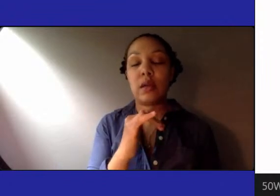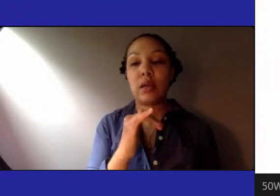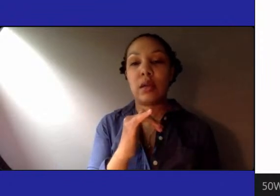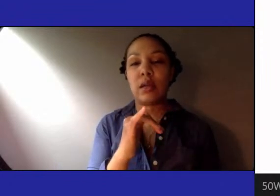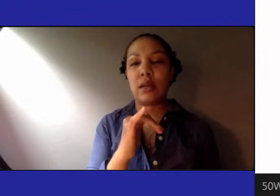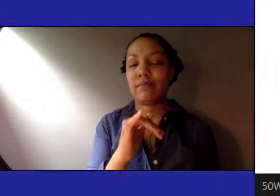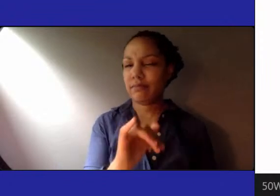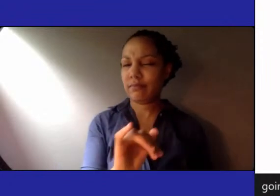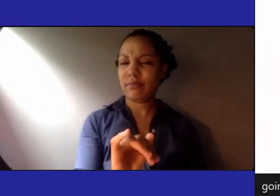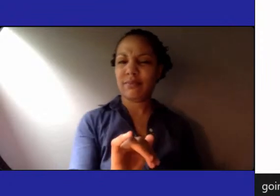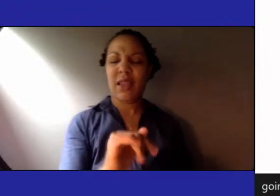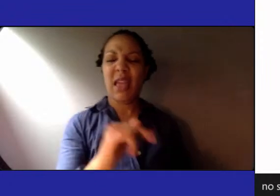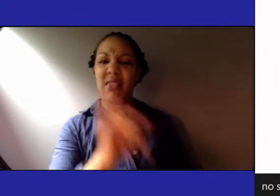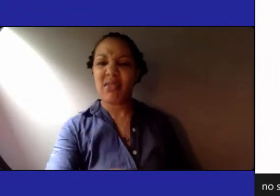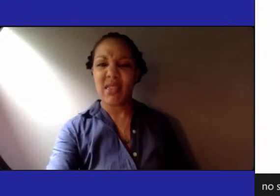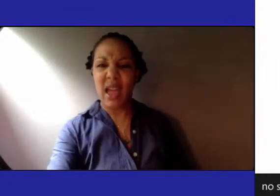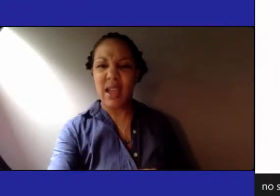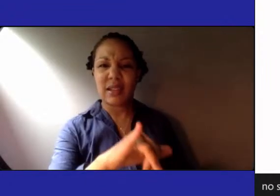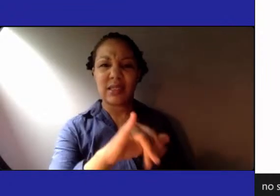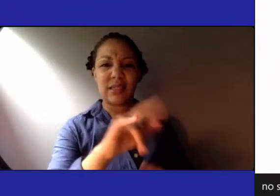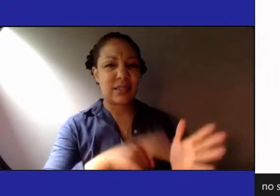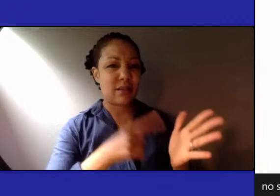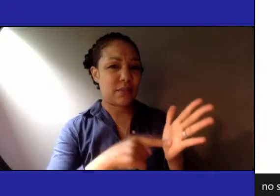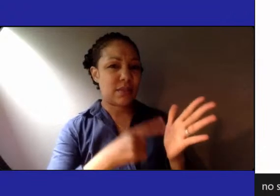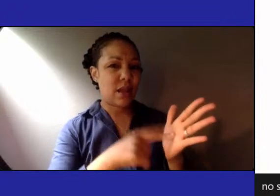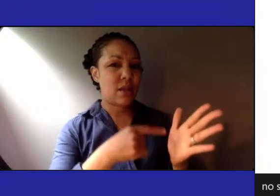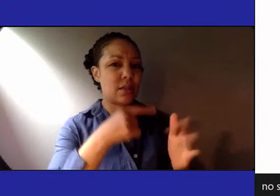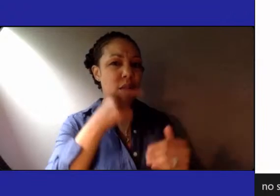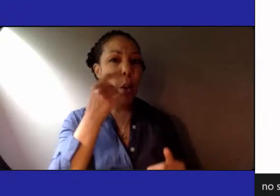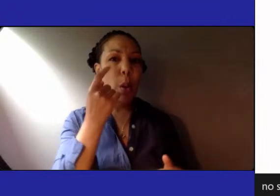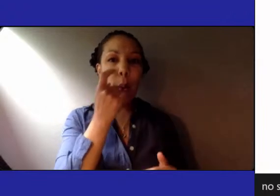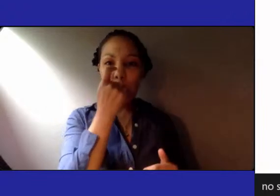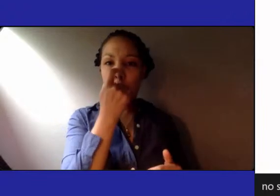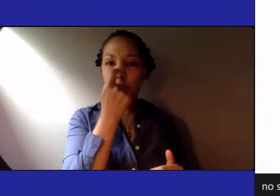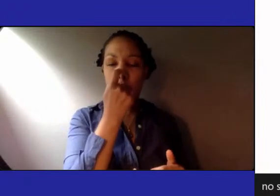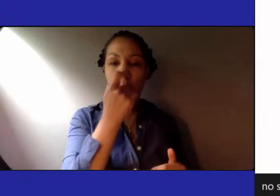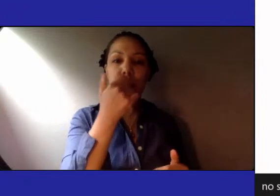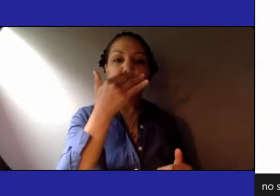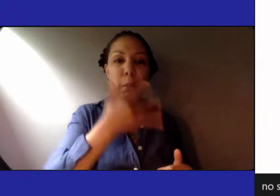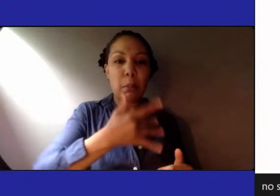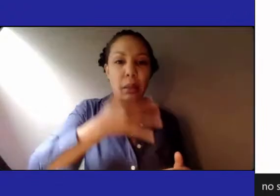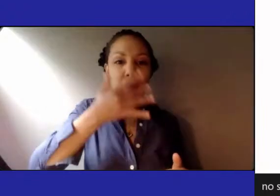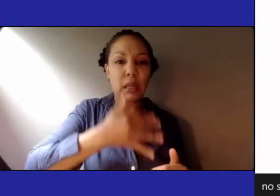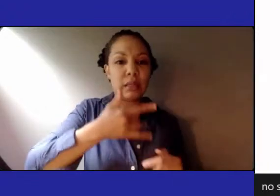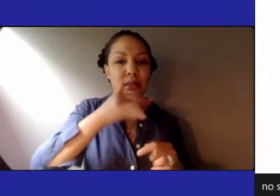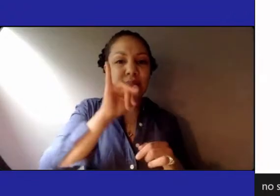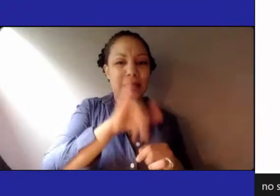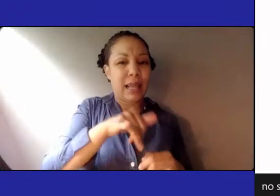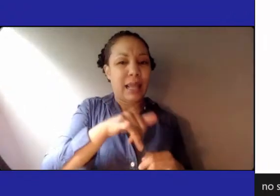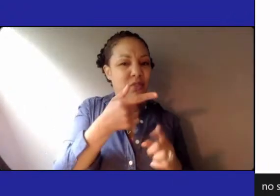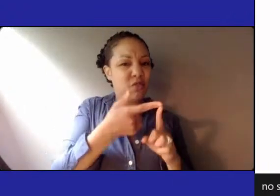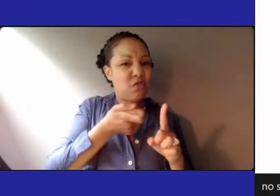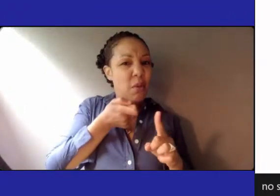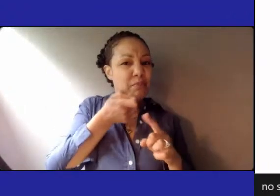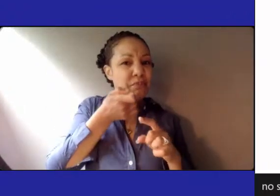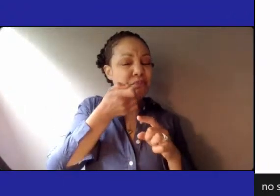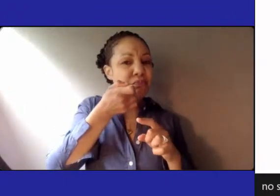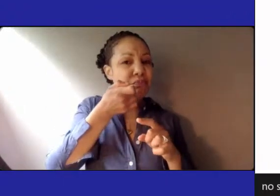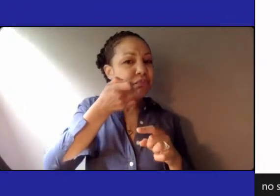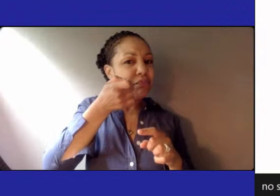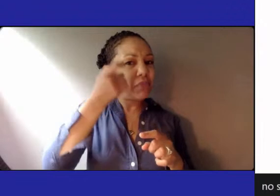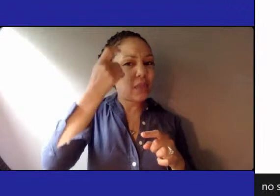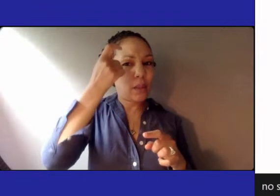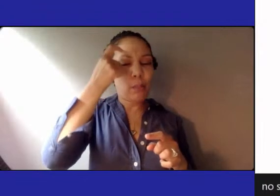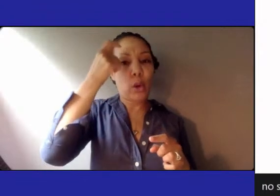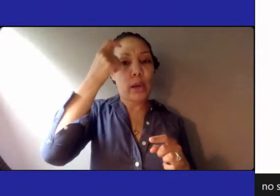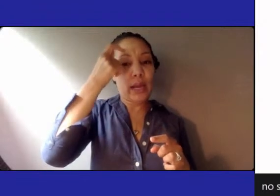Because a lot of people suffer with do that come from the brain? I've often asked that. I mean, I've suffered through the years